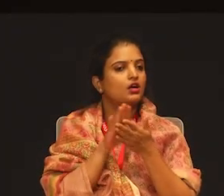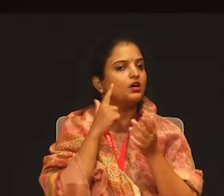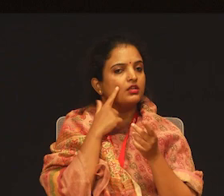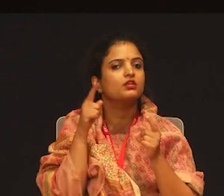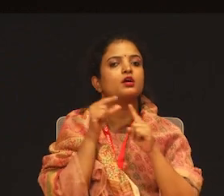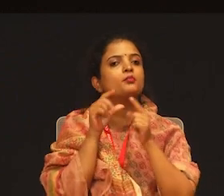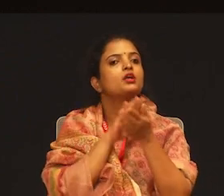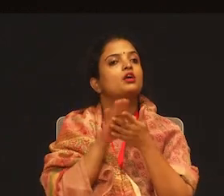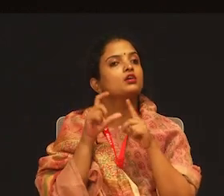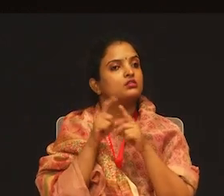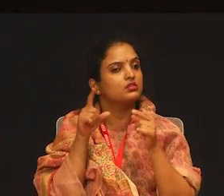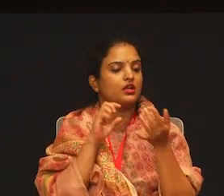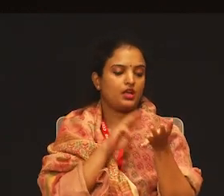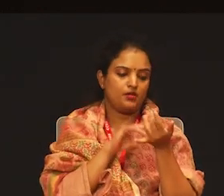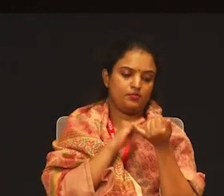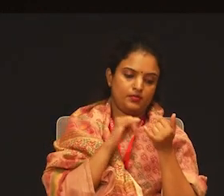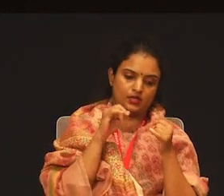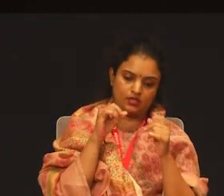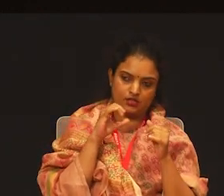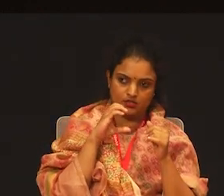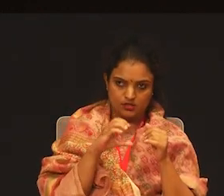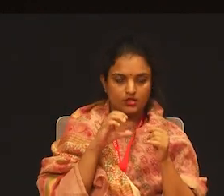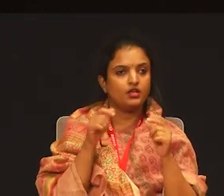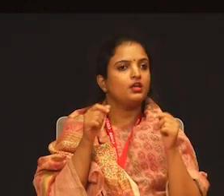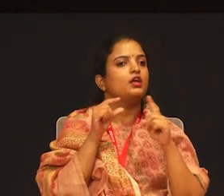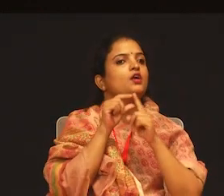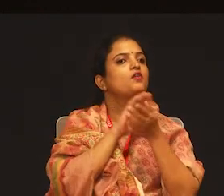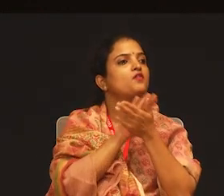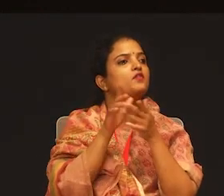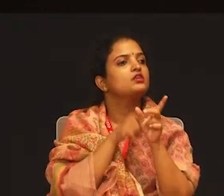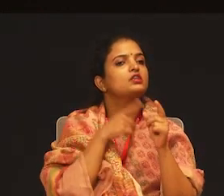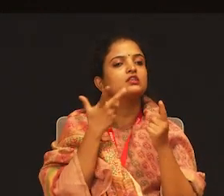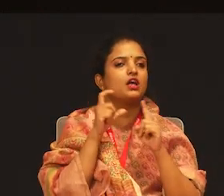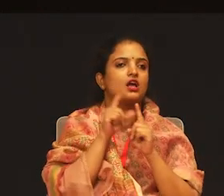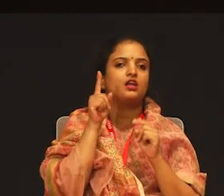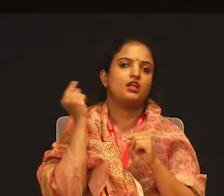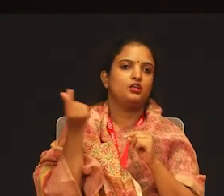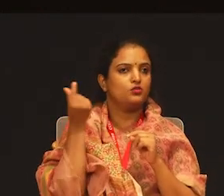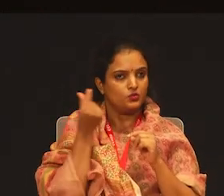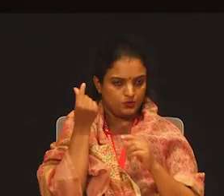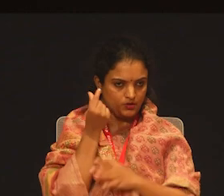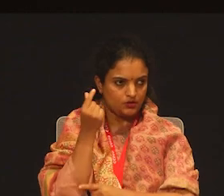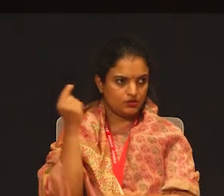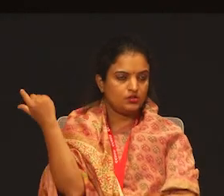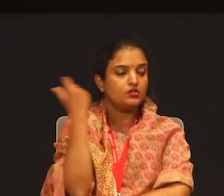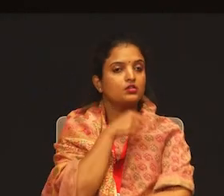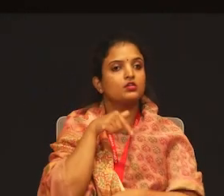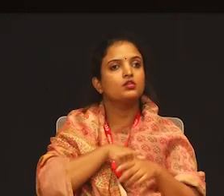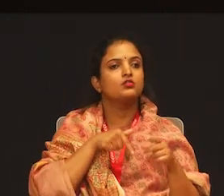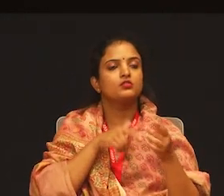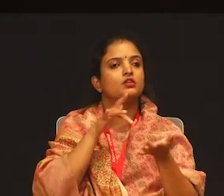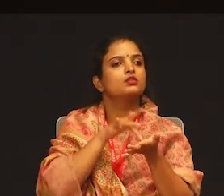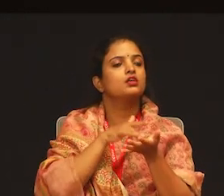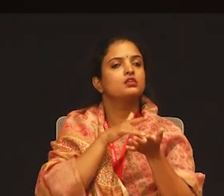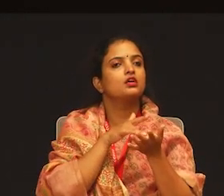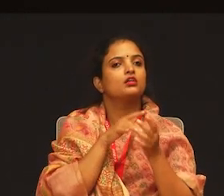in education and MSc in physics from the University of Delhi. She is an associate professor at the Central Institute